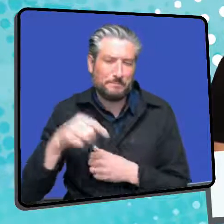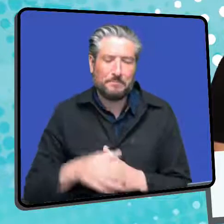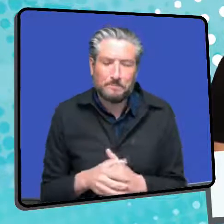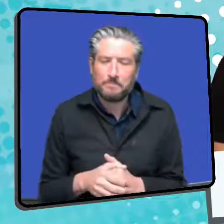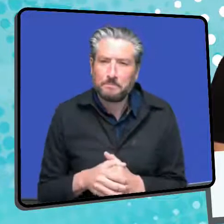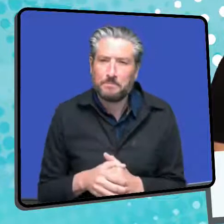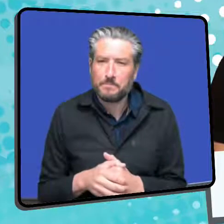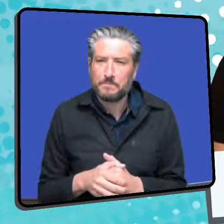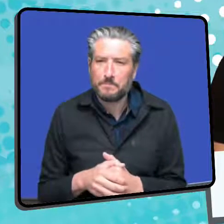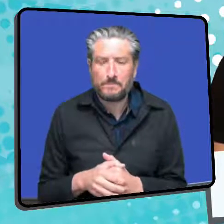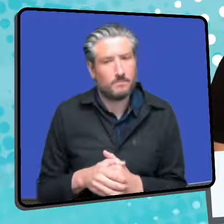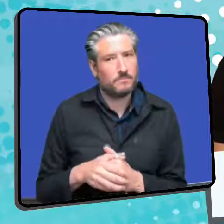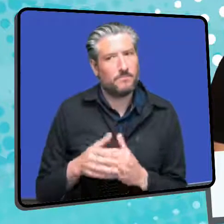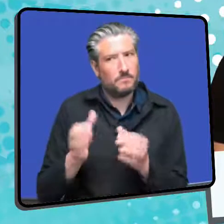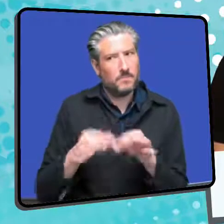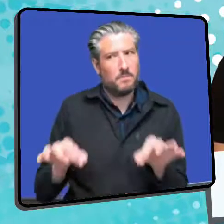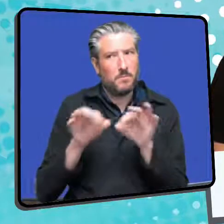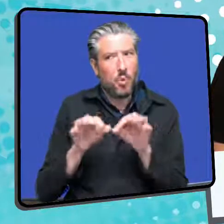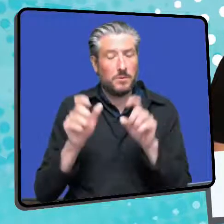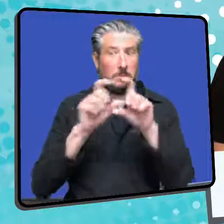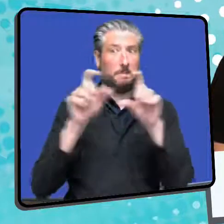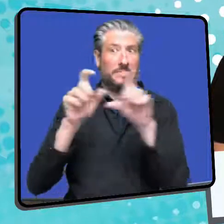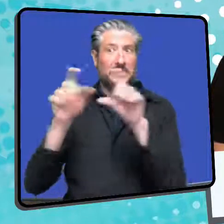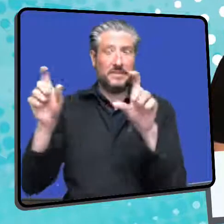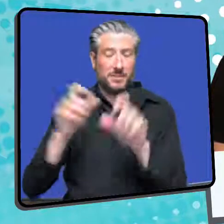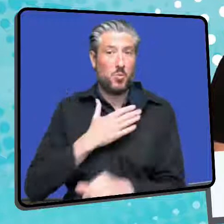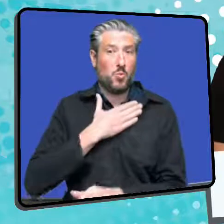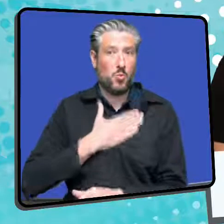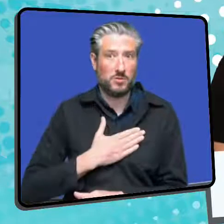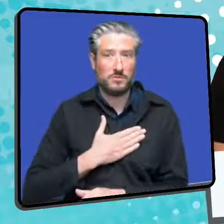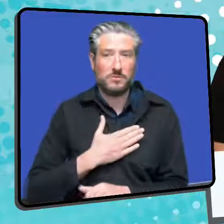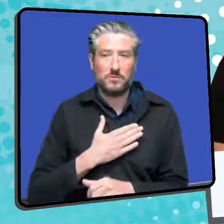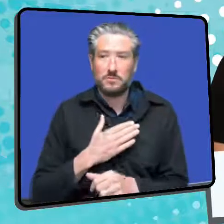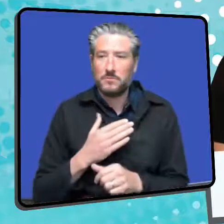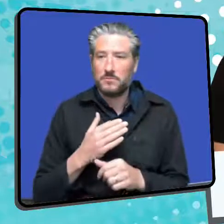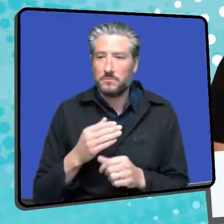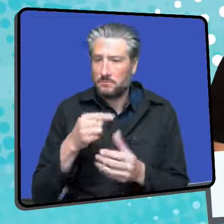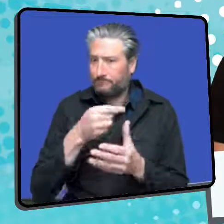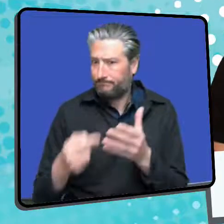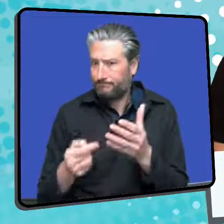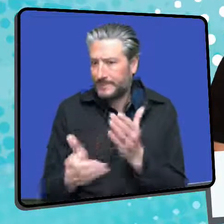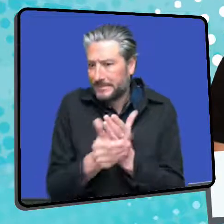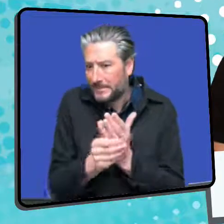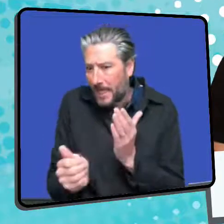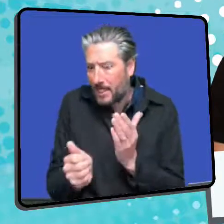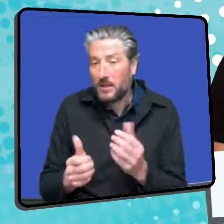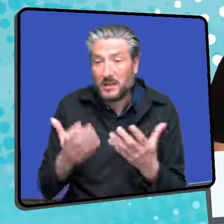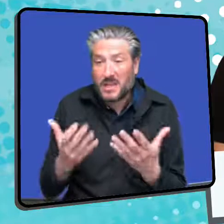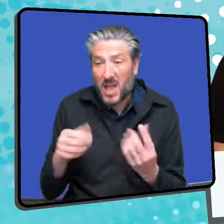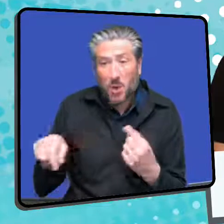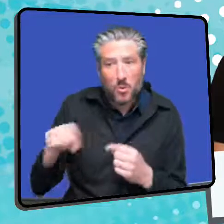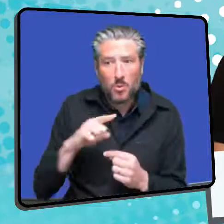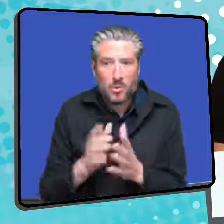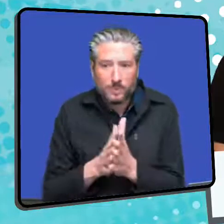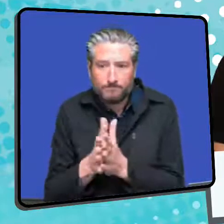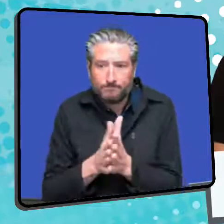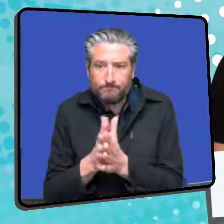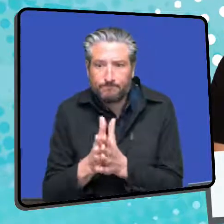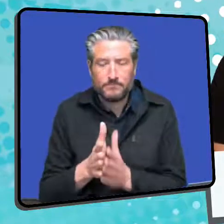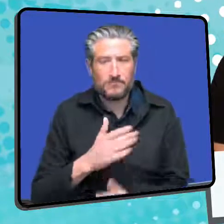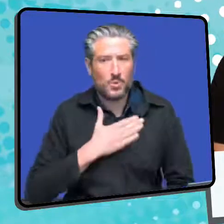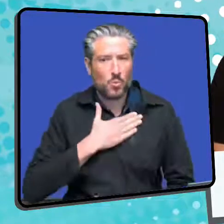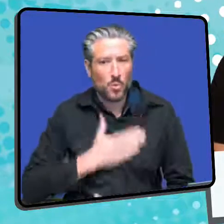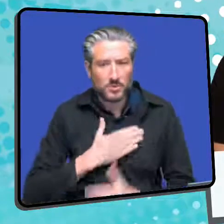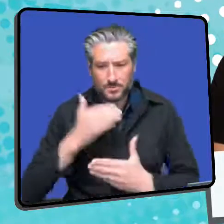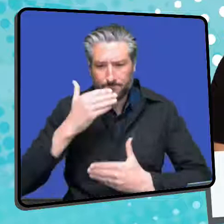top priority for most of businesses, and there's a huge appetite for people to go on that journey and